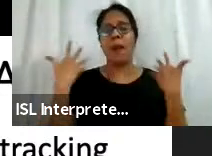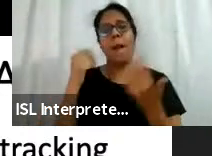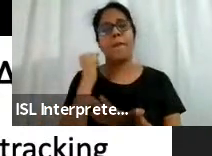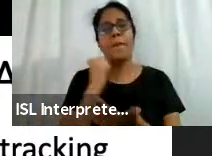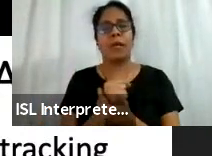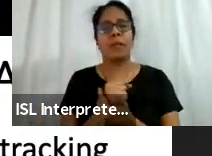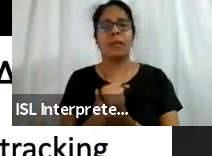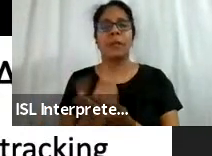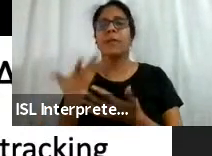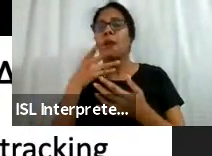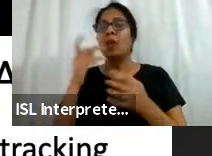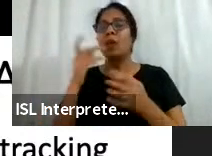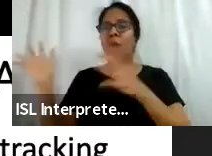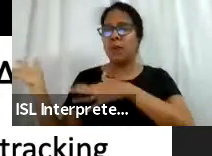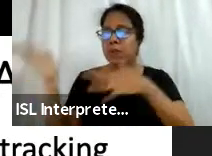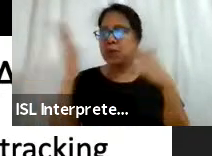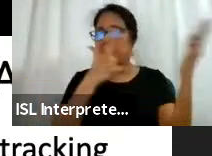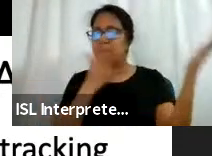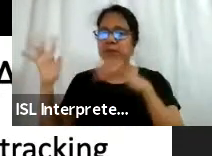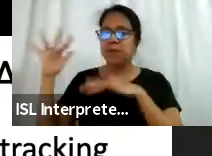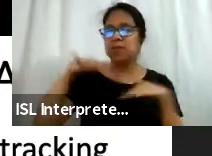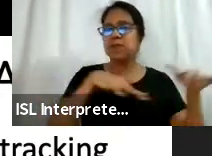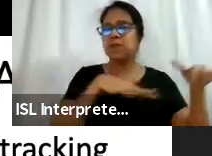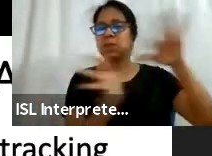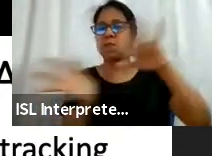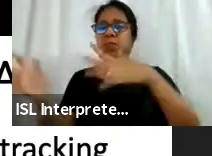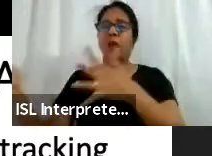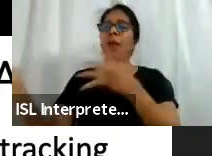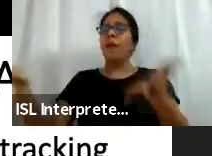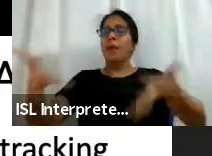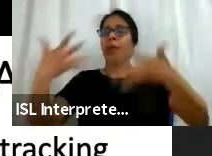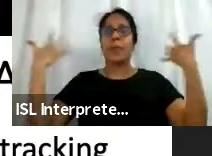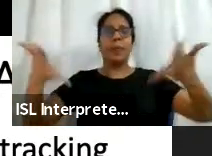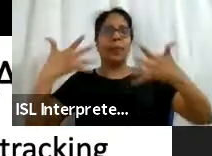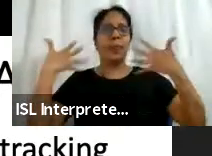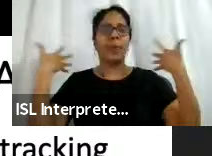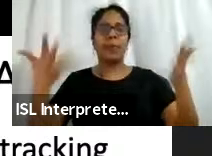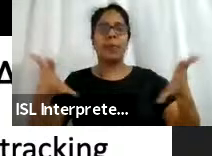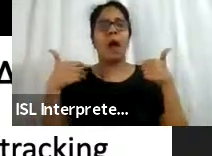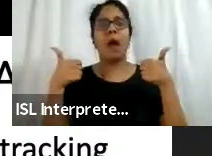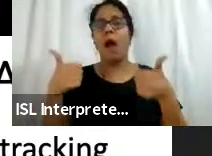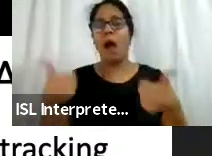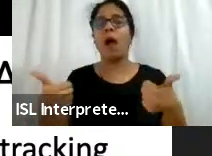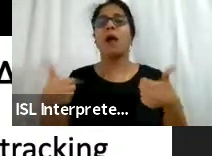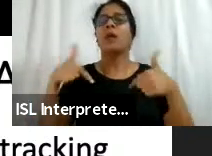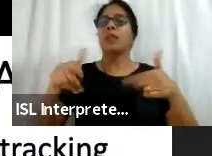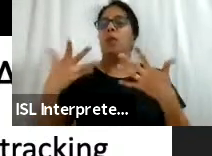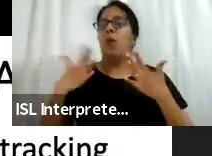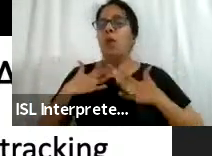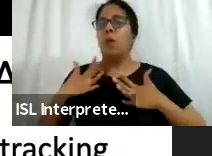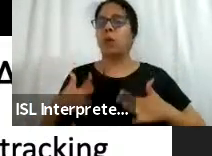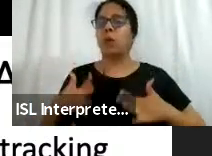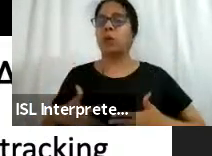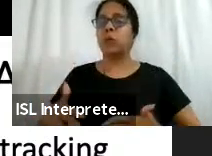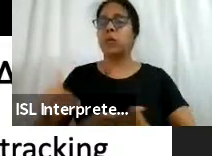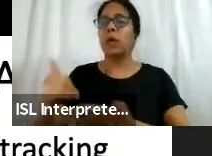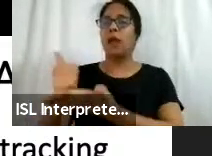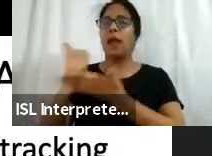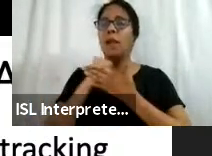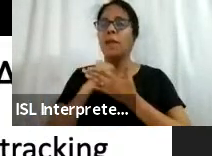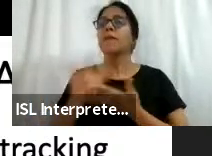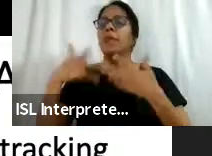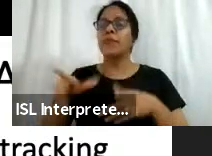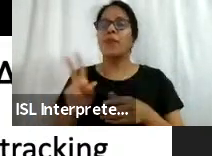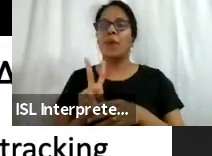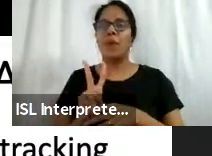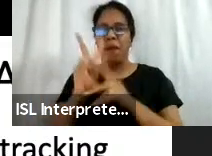the flow of air in the room is well ventilated, it helps in reducing the viral load